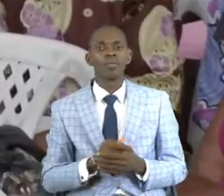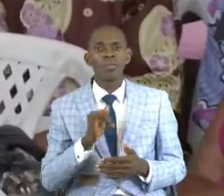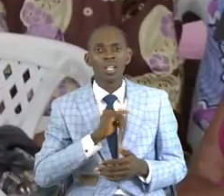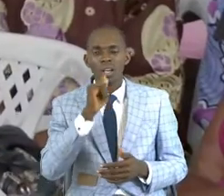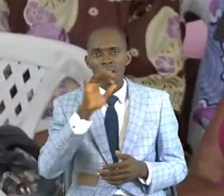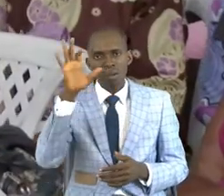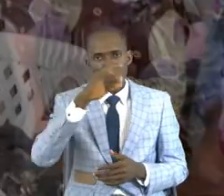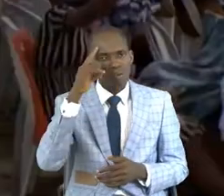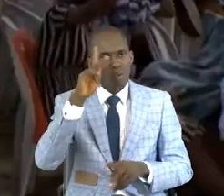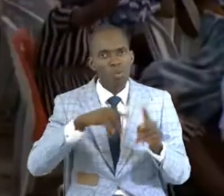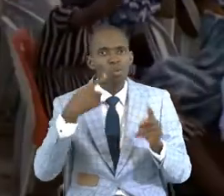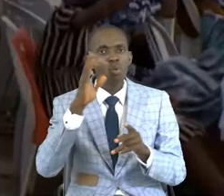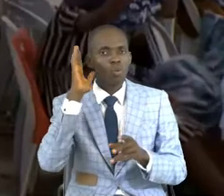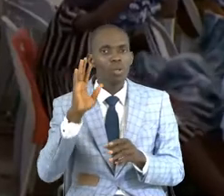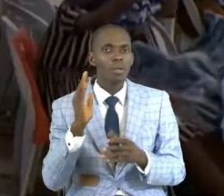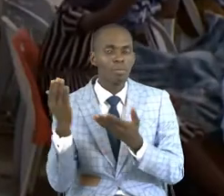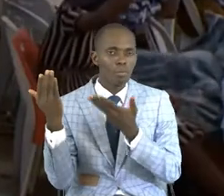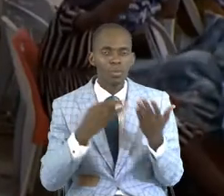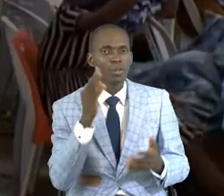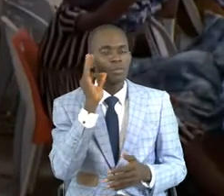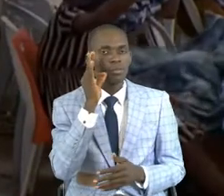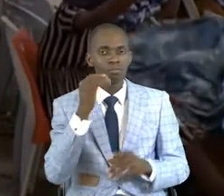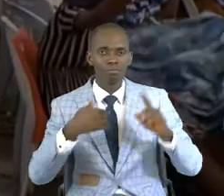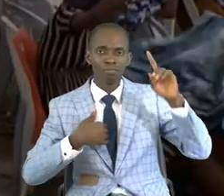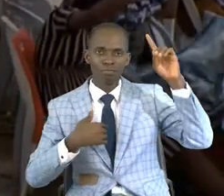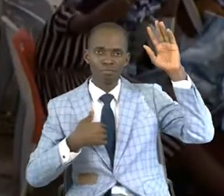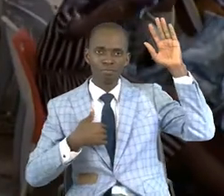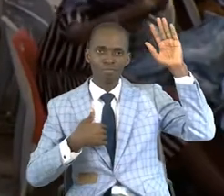to bear fruit. Bear fruit, bear fruit, bear